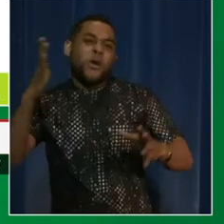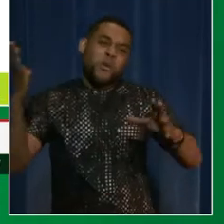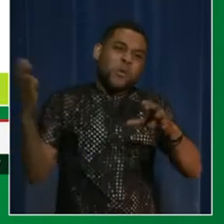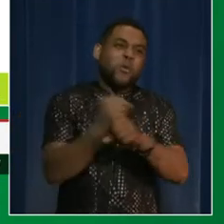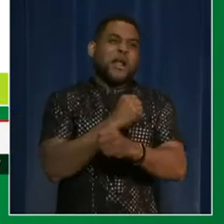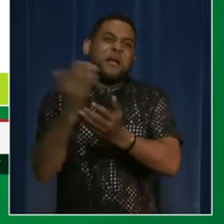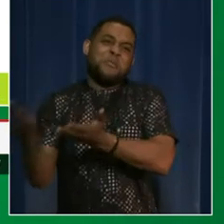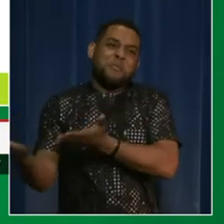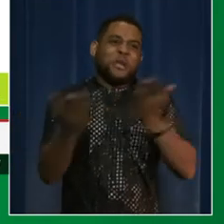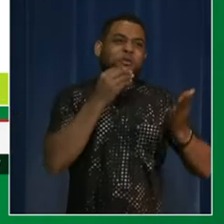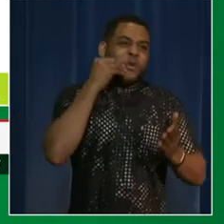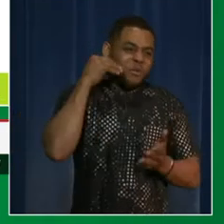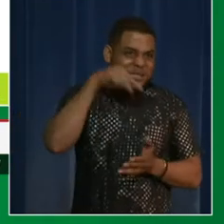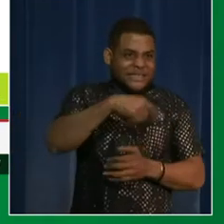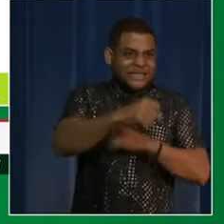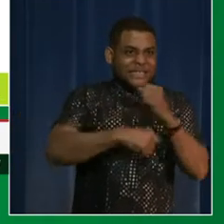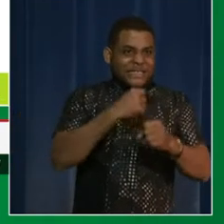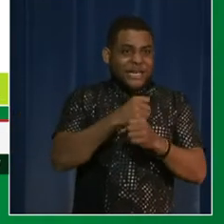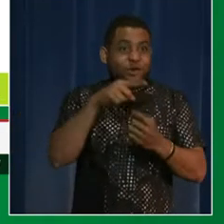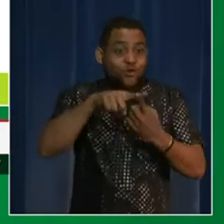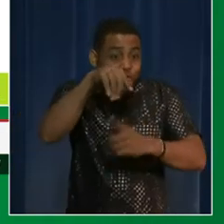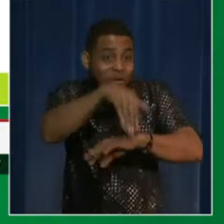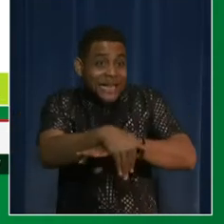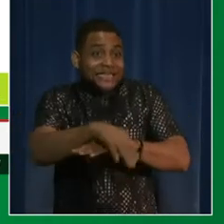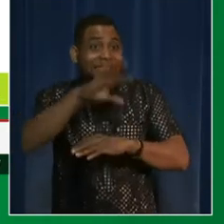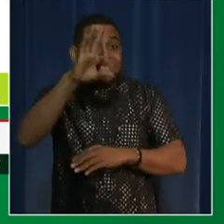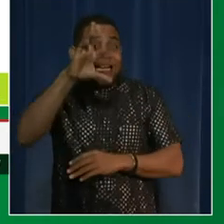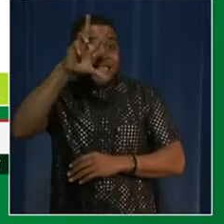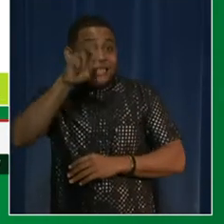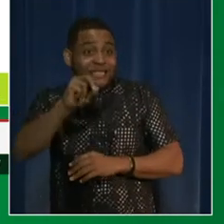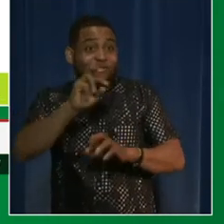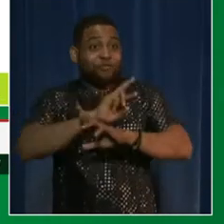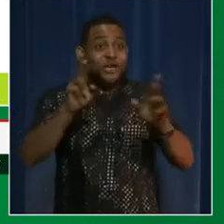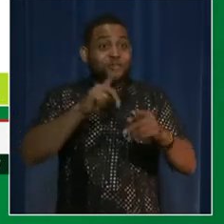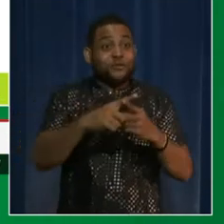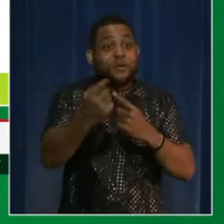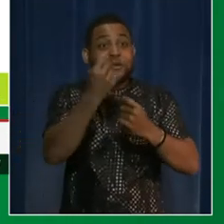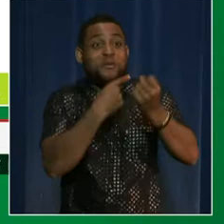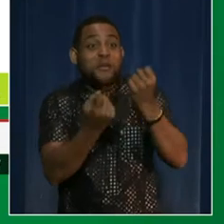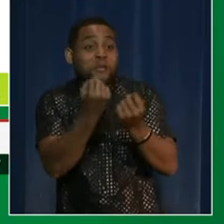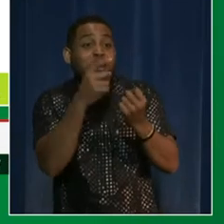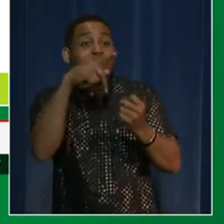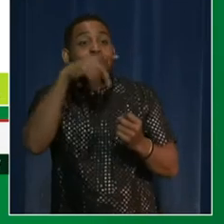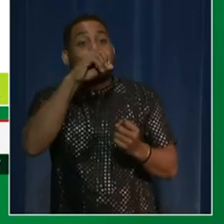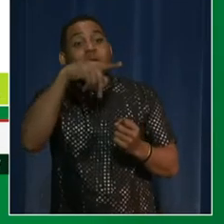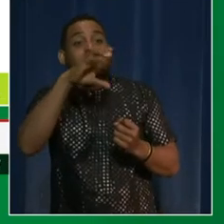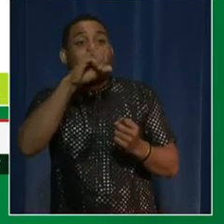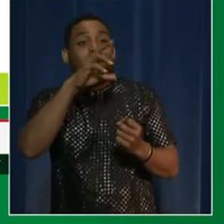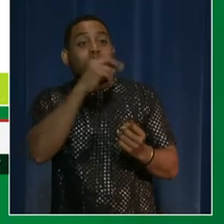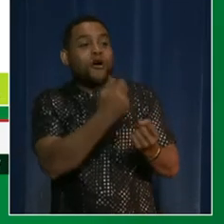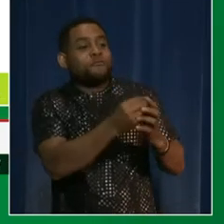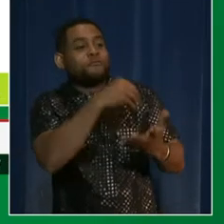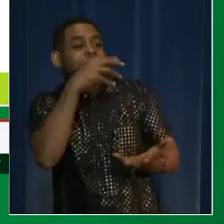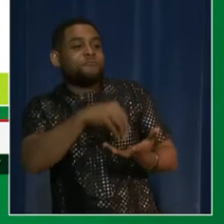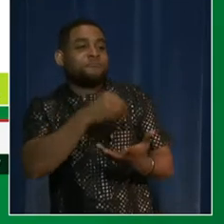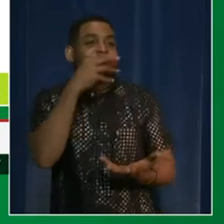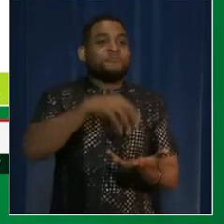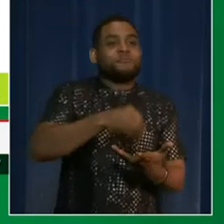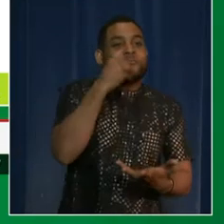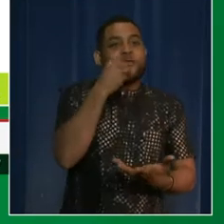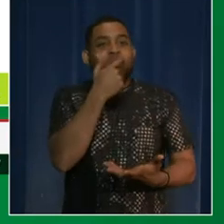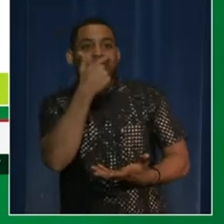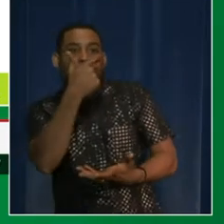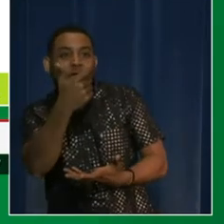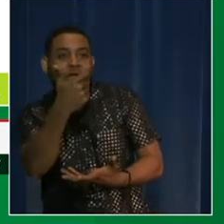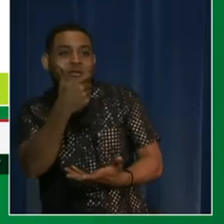at 9:39, so get your popcorn ready. All right. Now, the mayor has made some significant